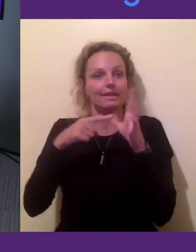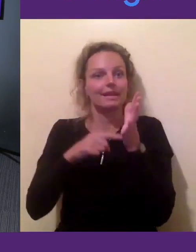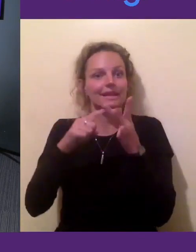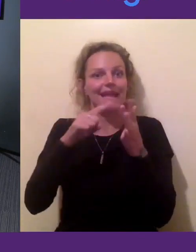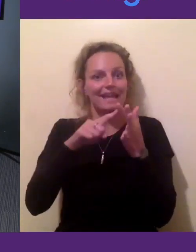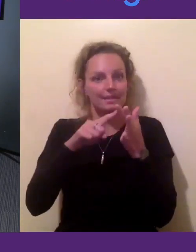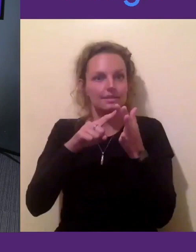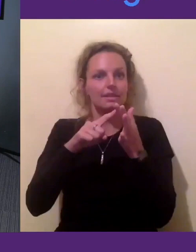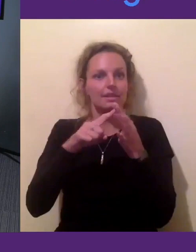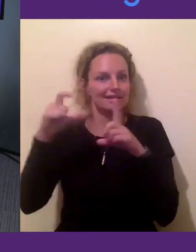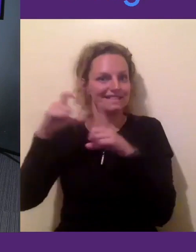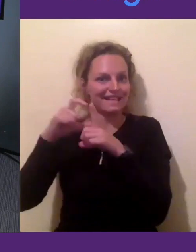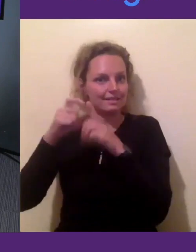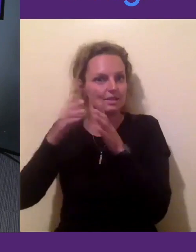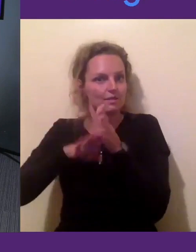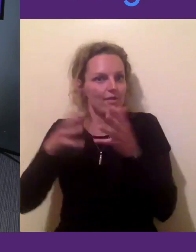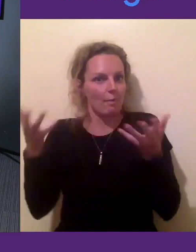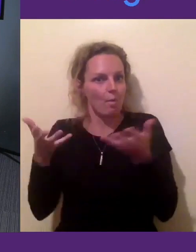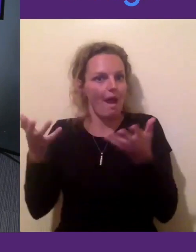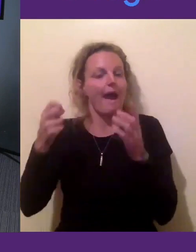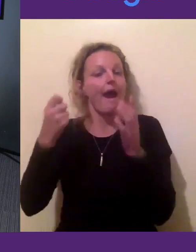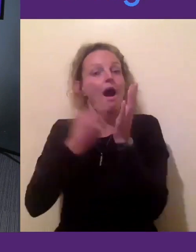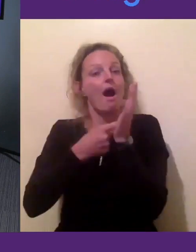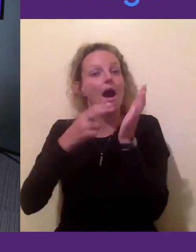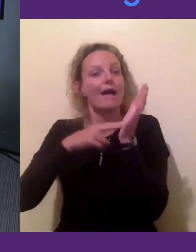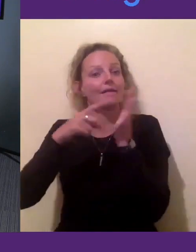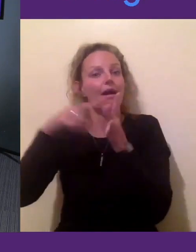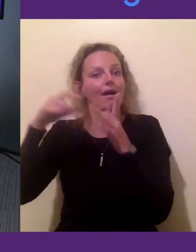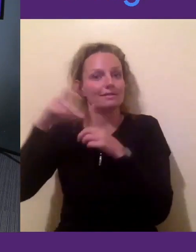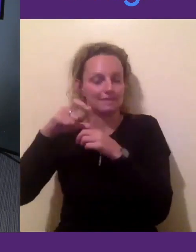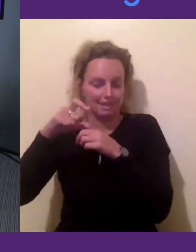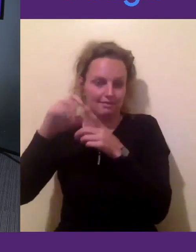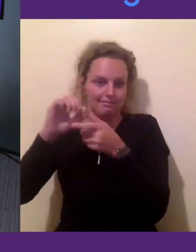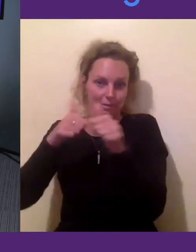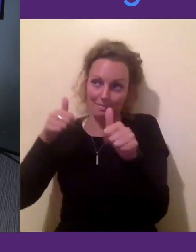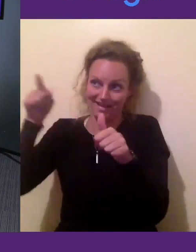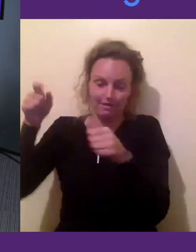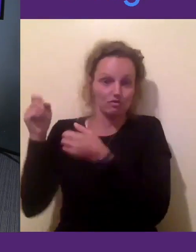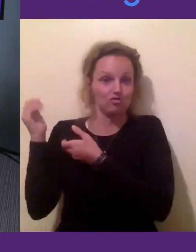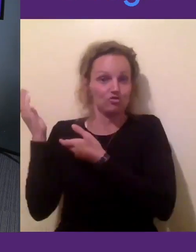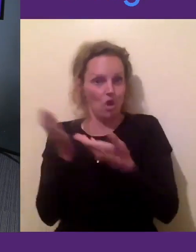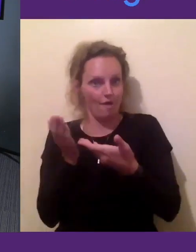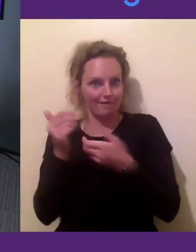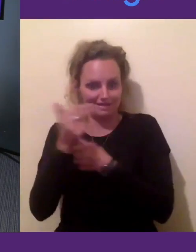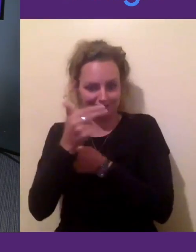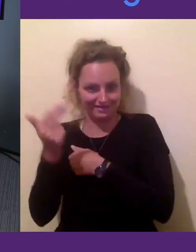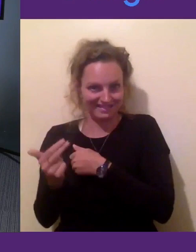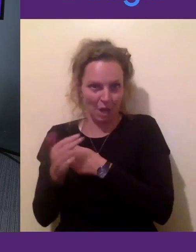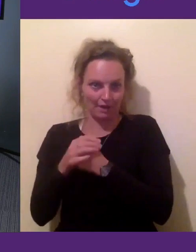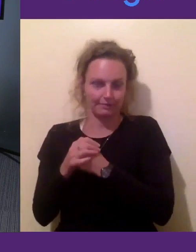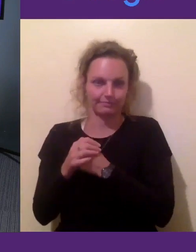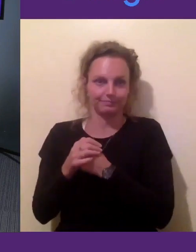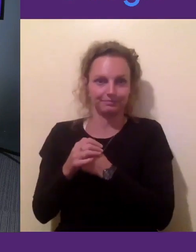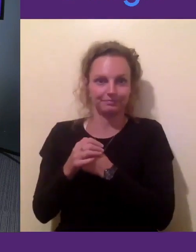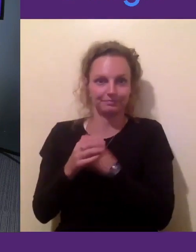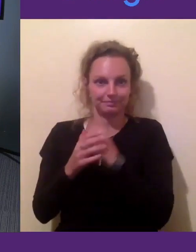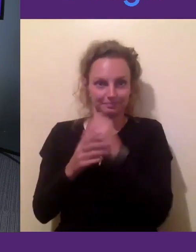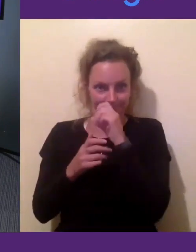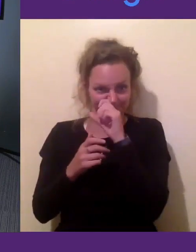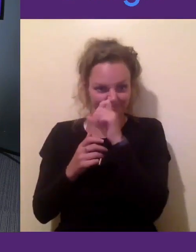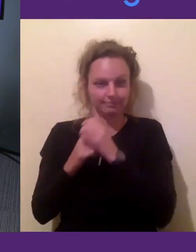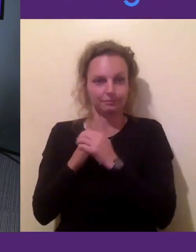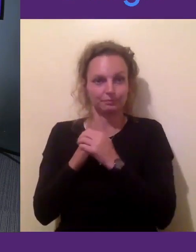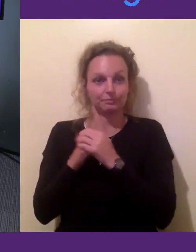feels like coming home when I hear the word service design, because that's where I cut my teeth. And then we have James Nash